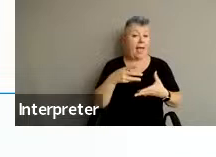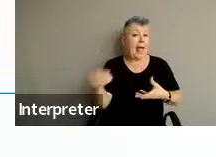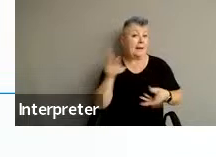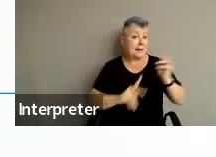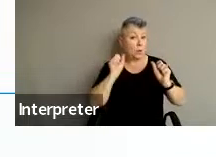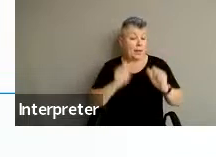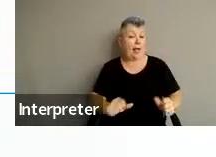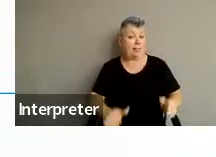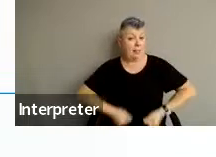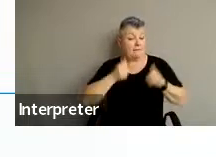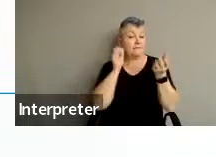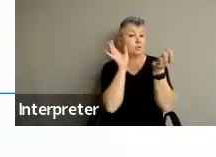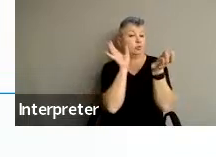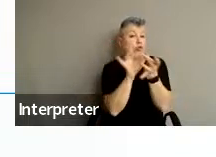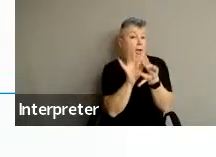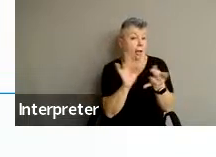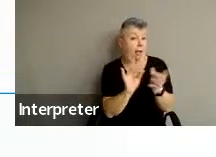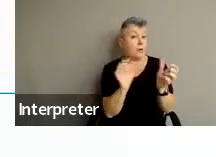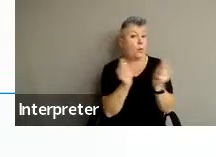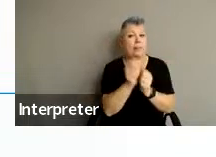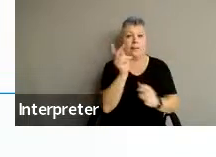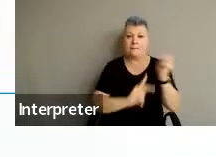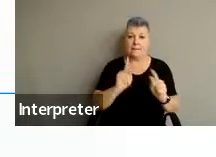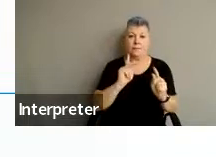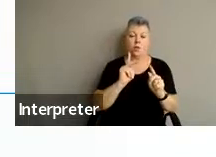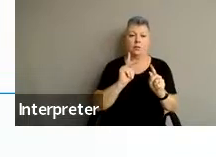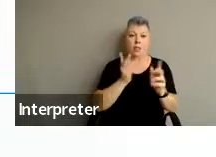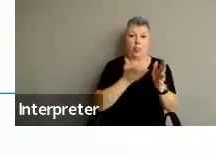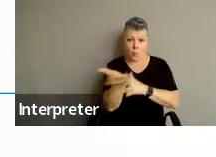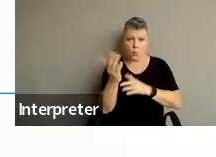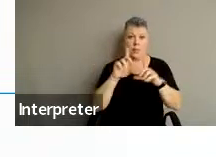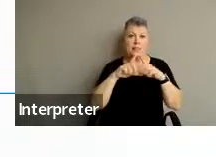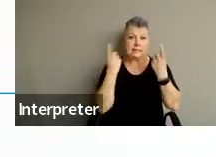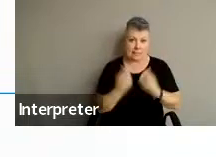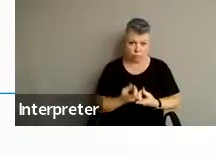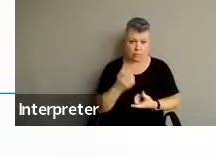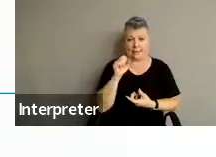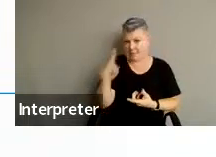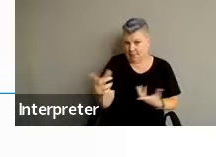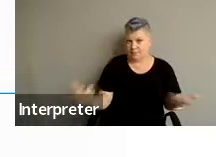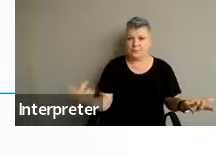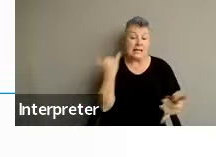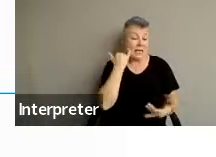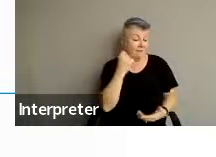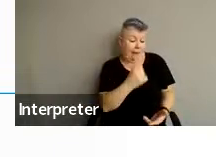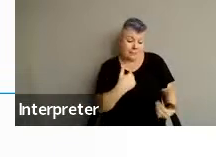chat with people across the district to ask a question if I myself am not available or